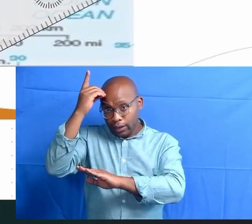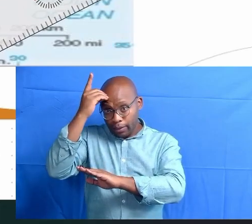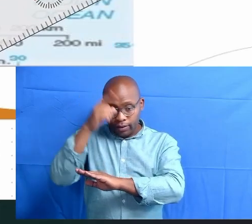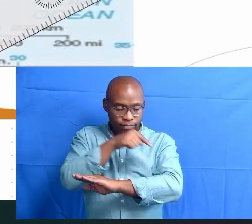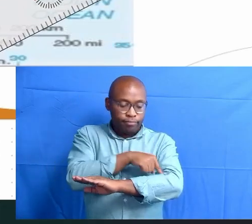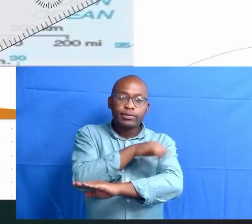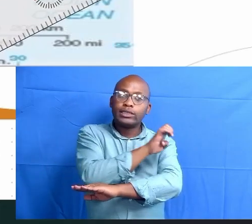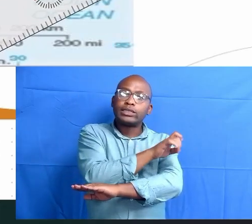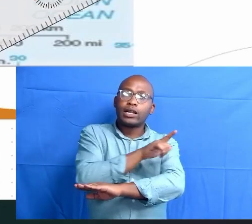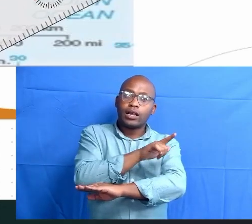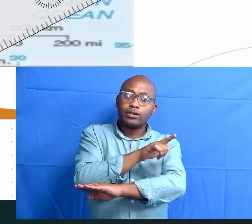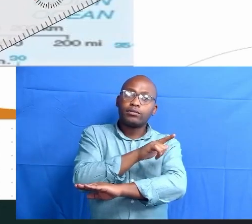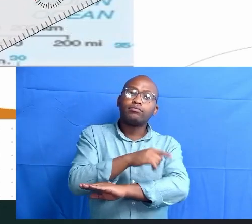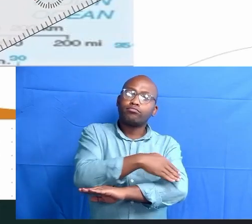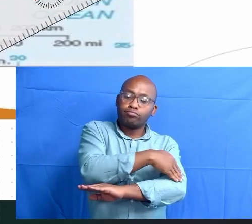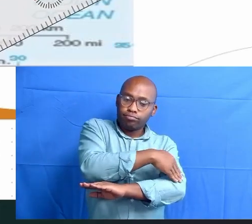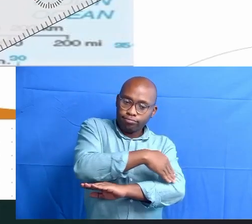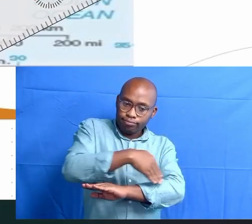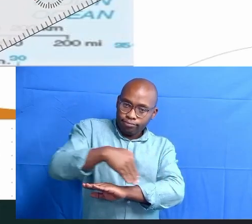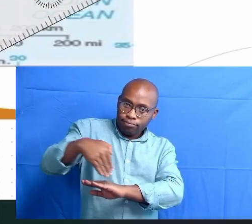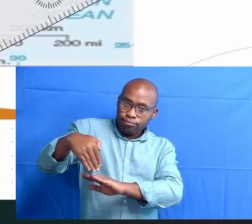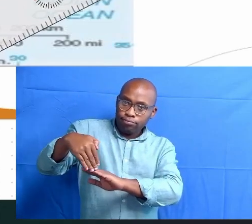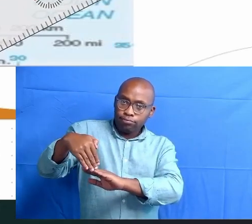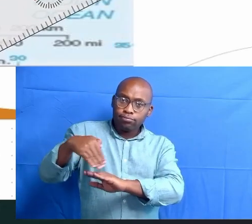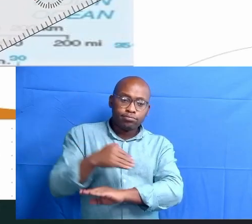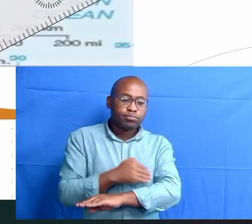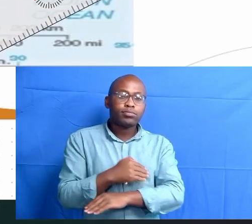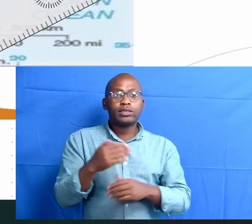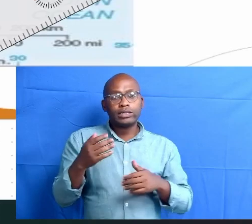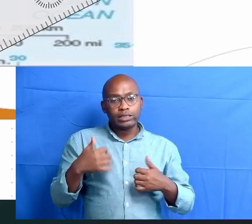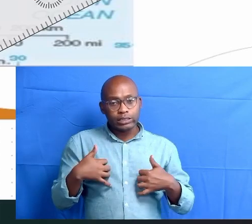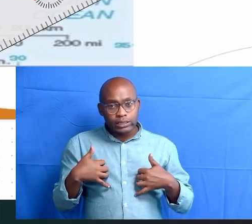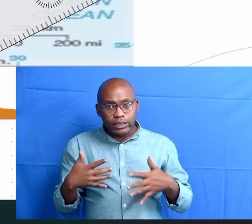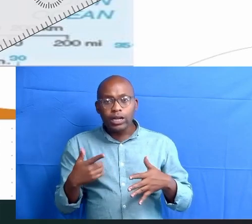to East London. Here is it, and I can say it's 1,